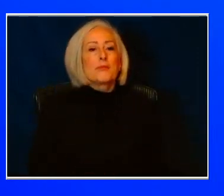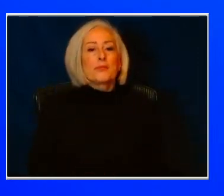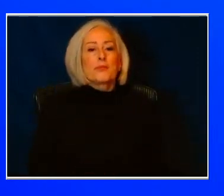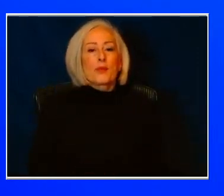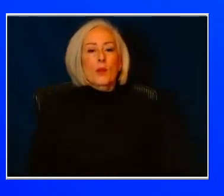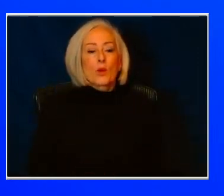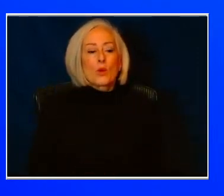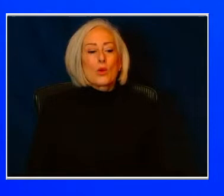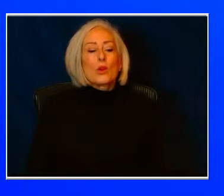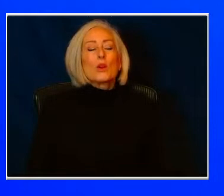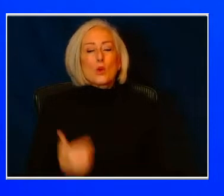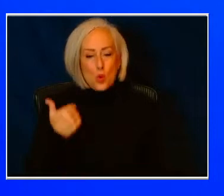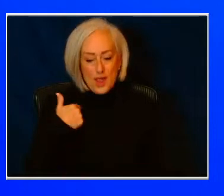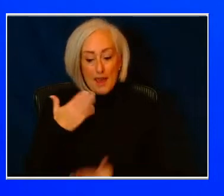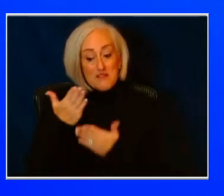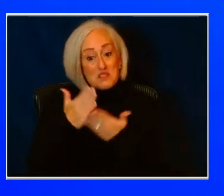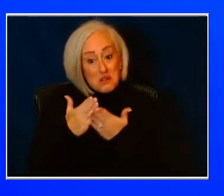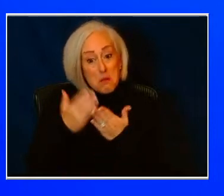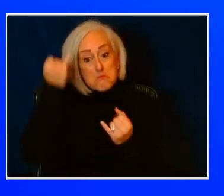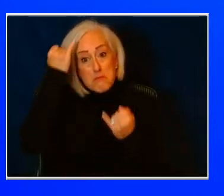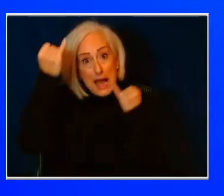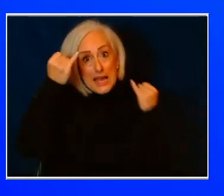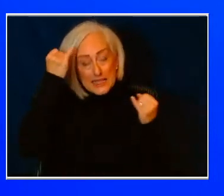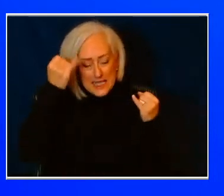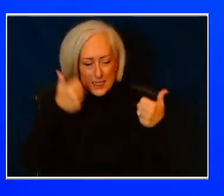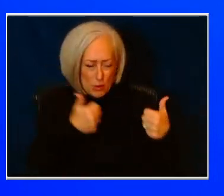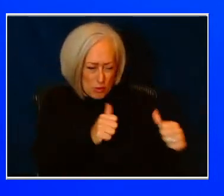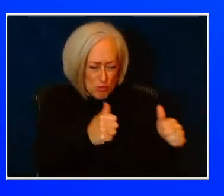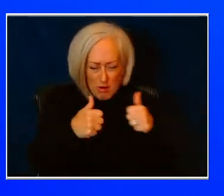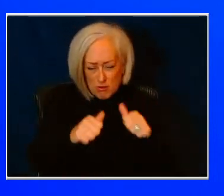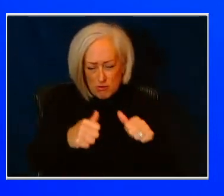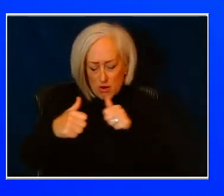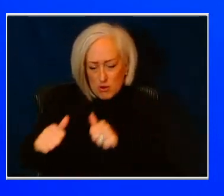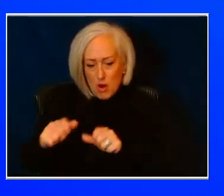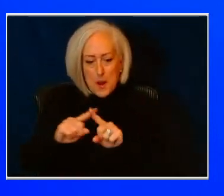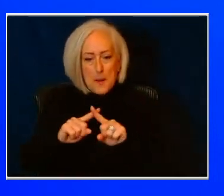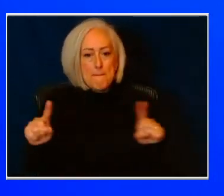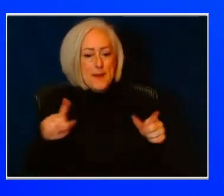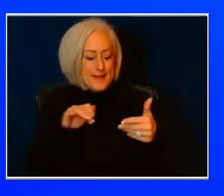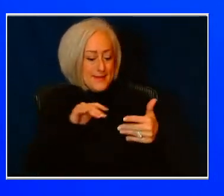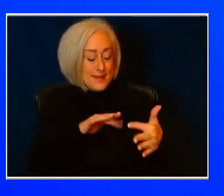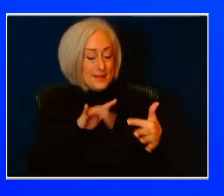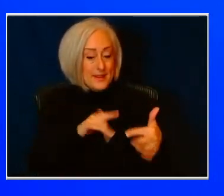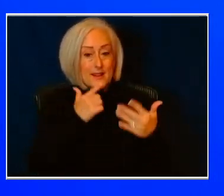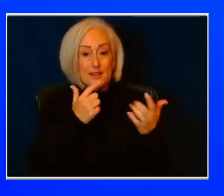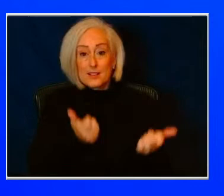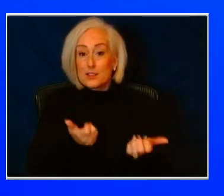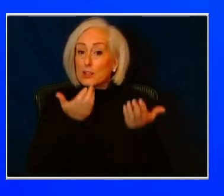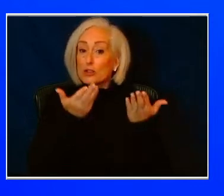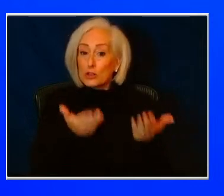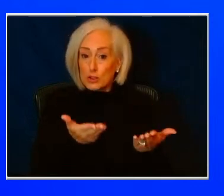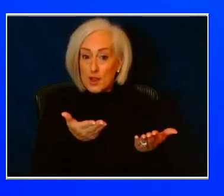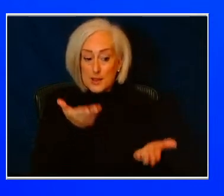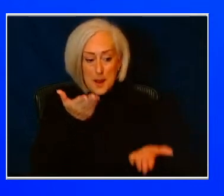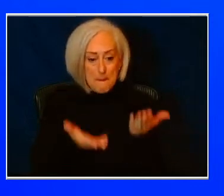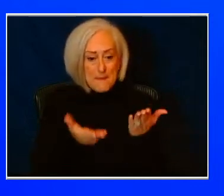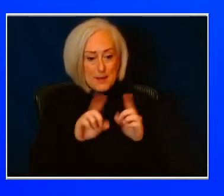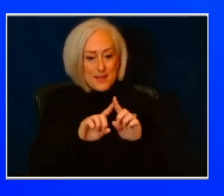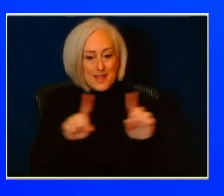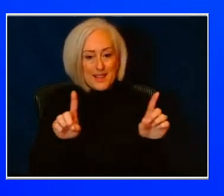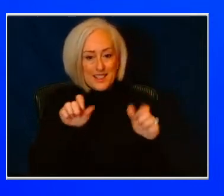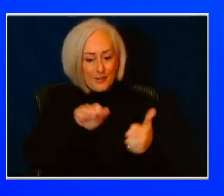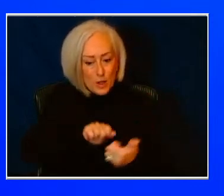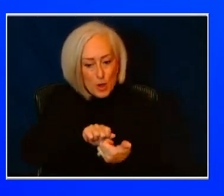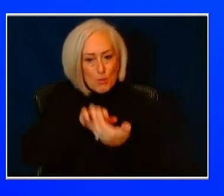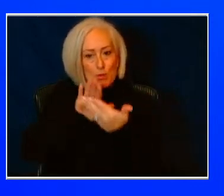have a set of ideas we've been trying for a while, but our studies are suggesting actually maybe there are another way to approach this problem in a